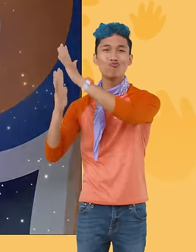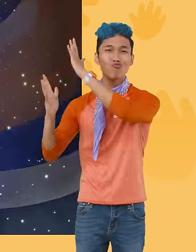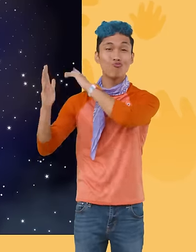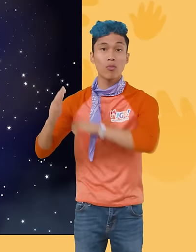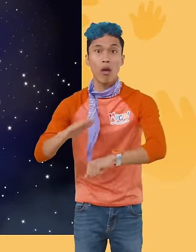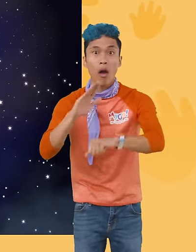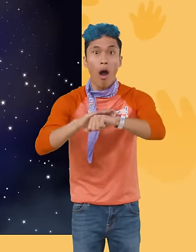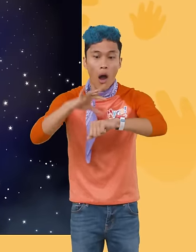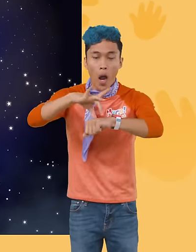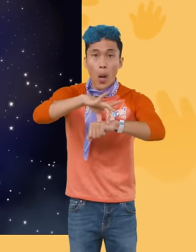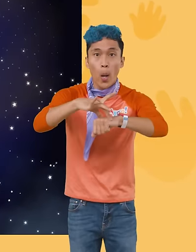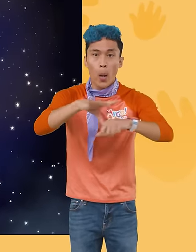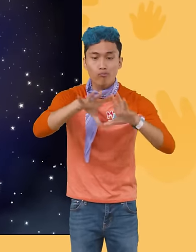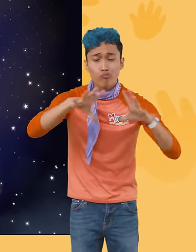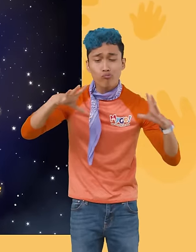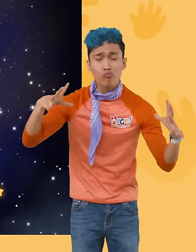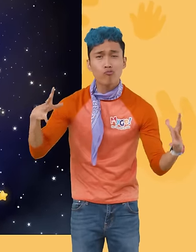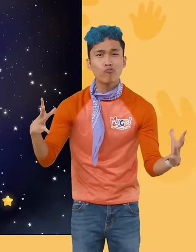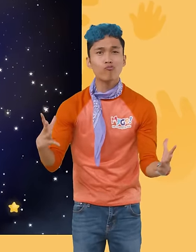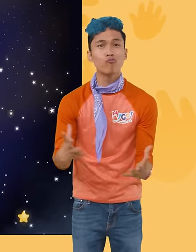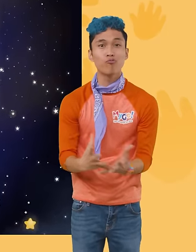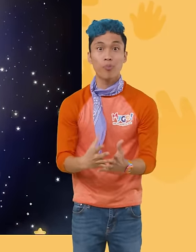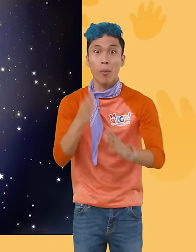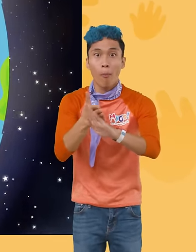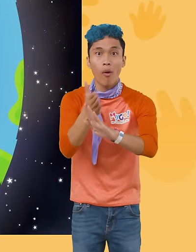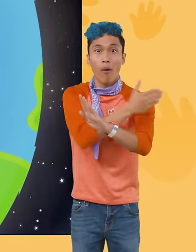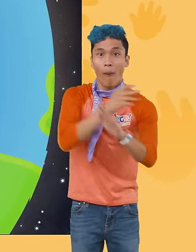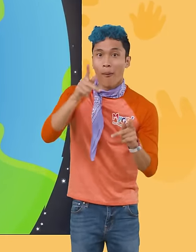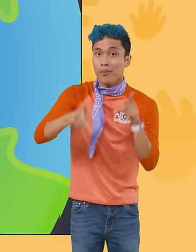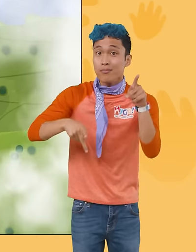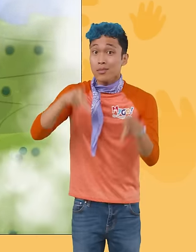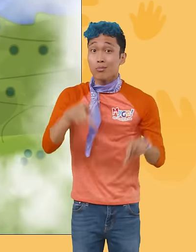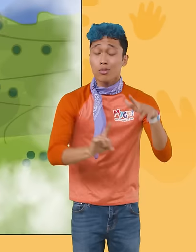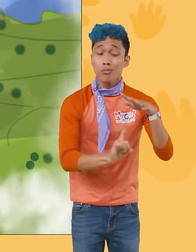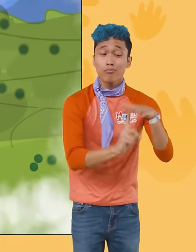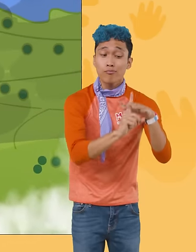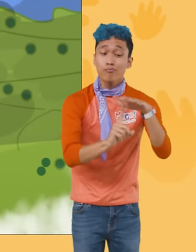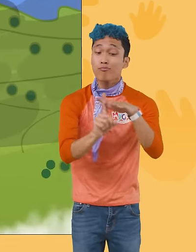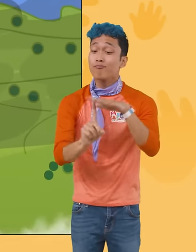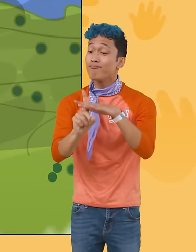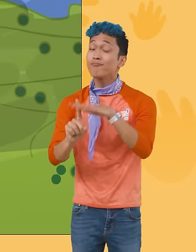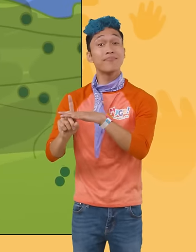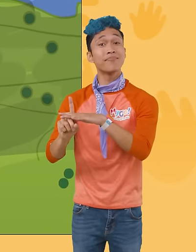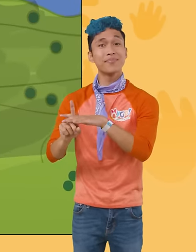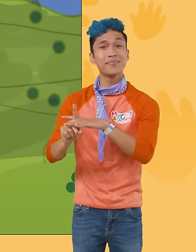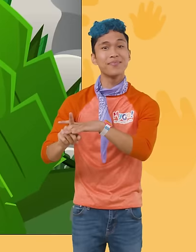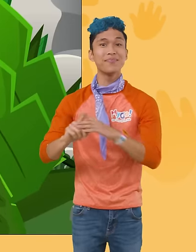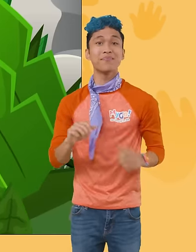ago on this planet Earth, before we ever